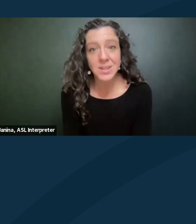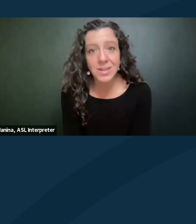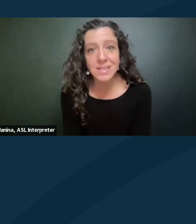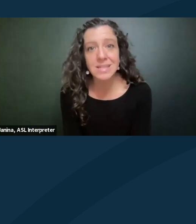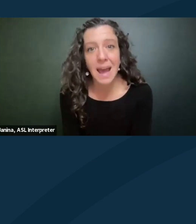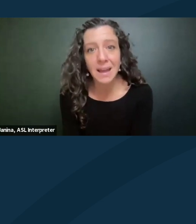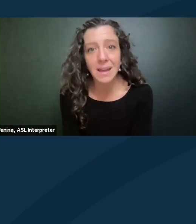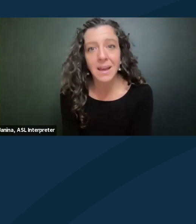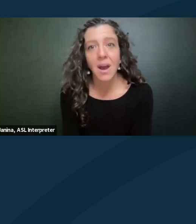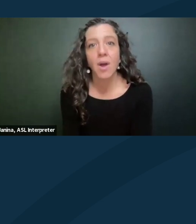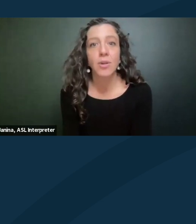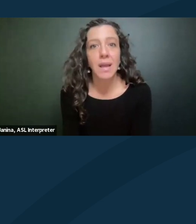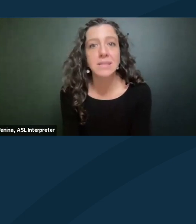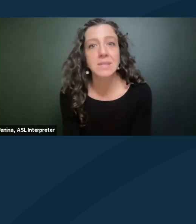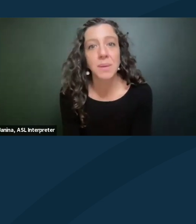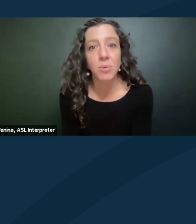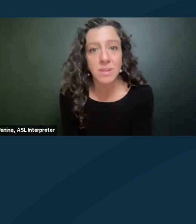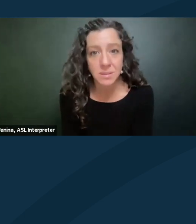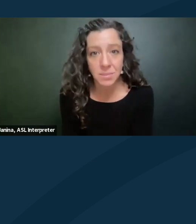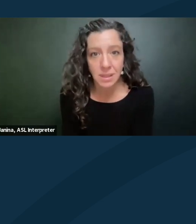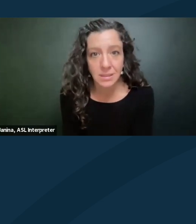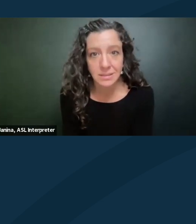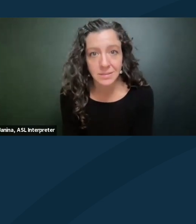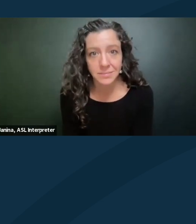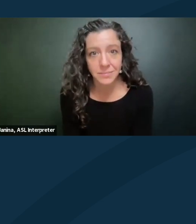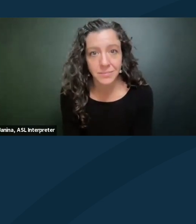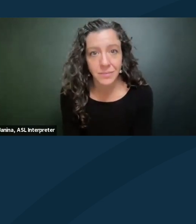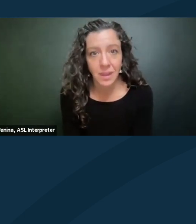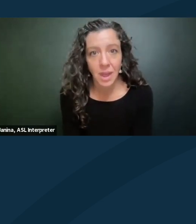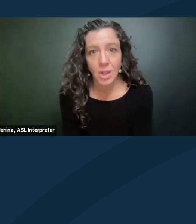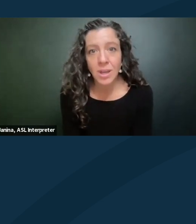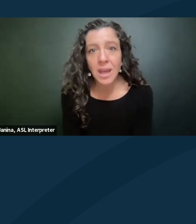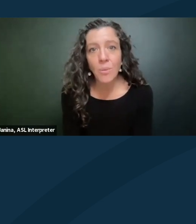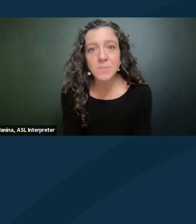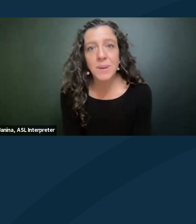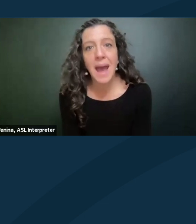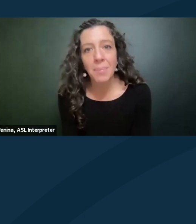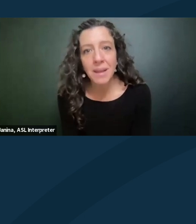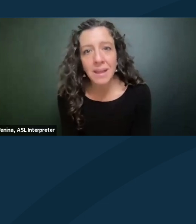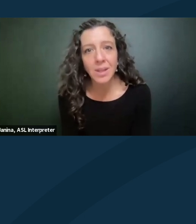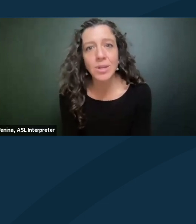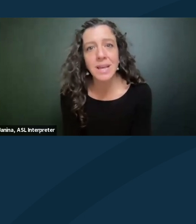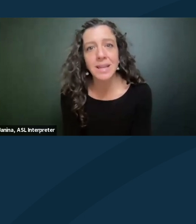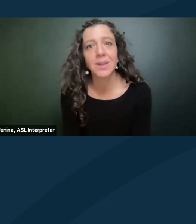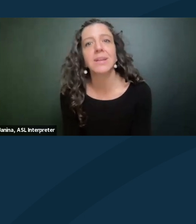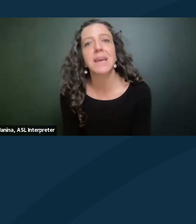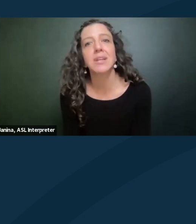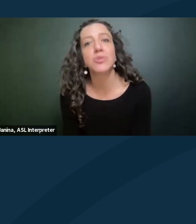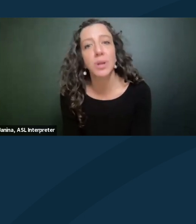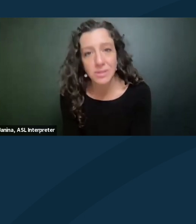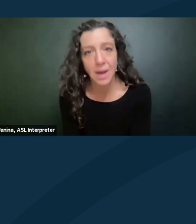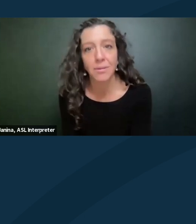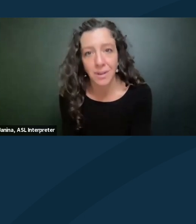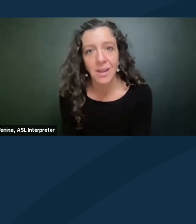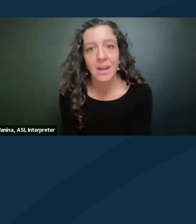There is a serious attack on our rights as people with disabilities. Looking at what's been happening, it looks like there is